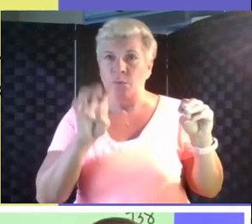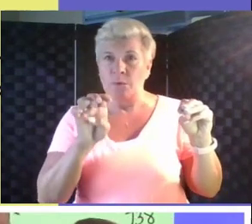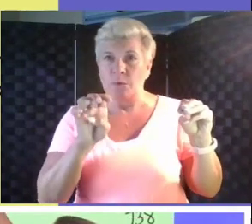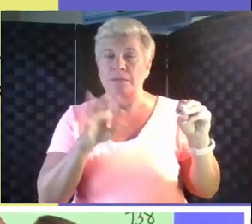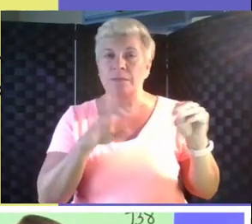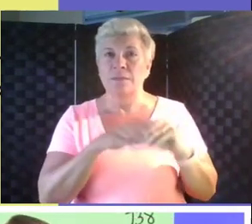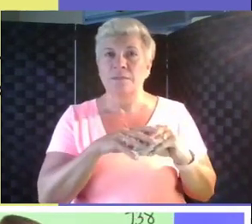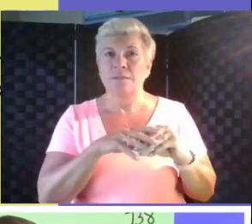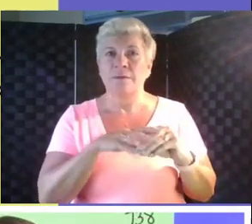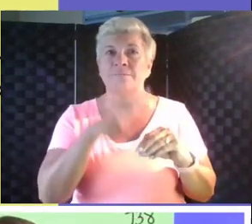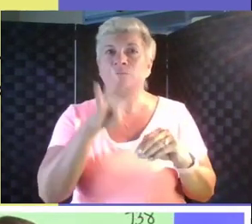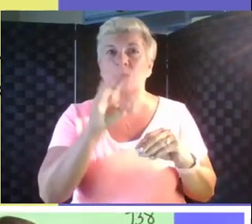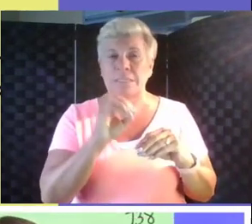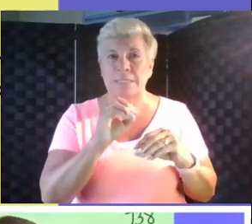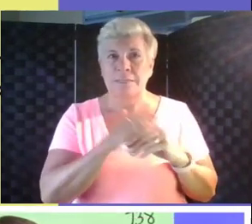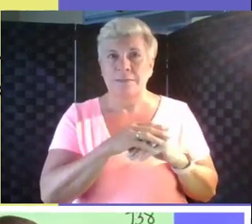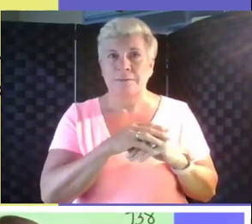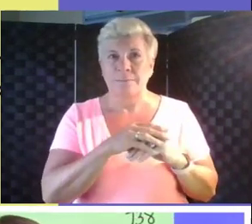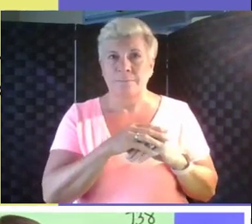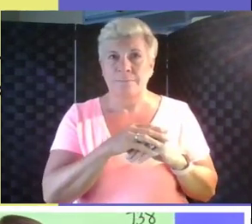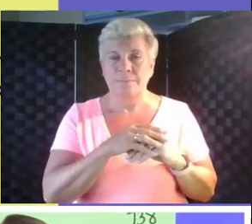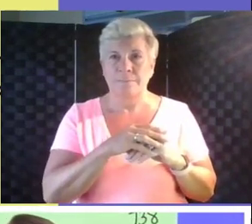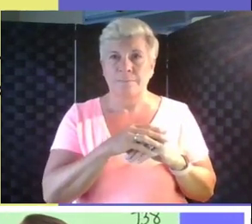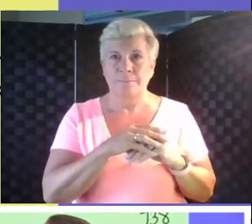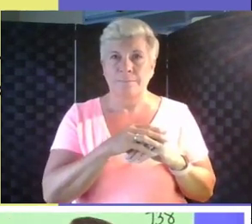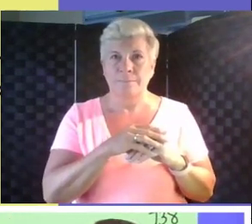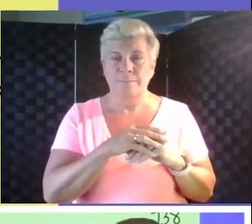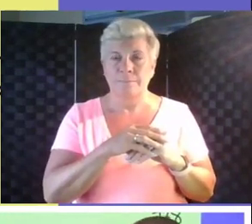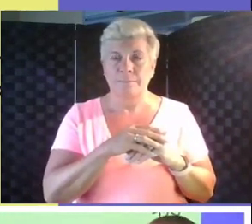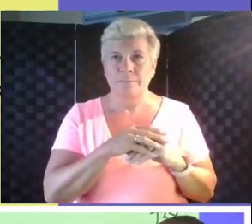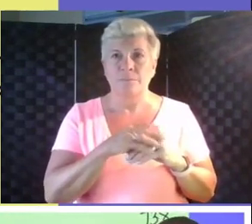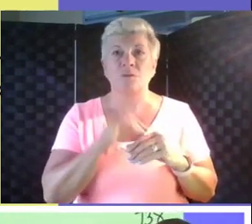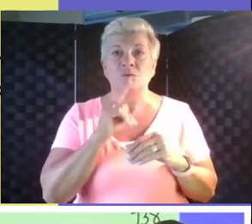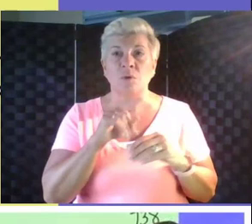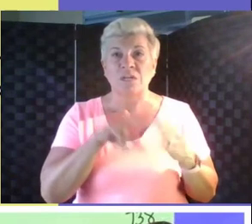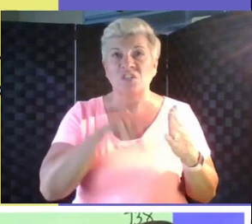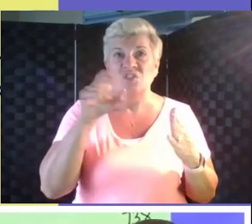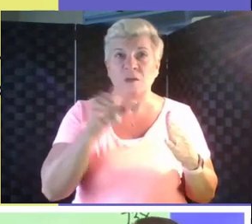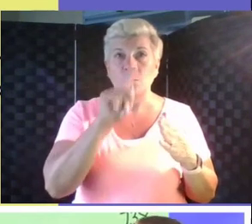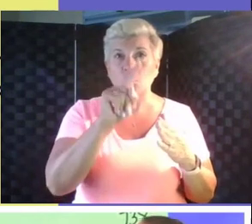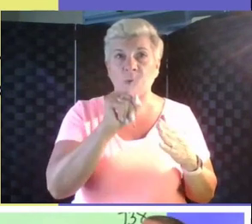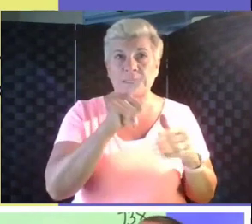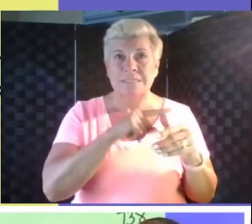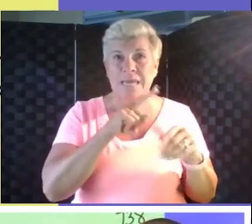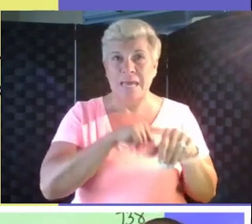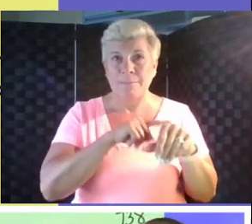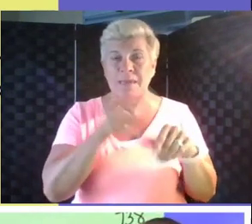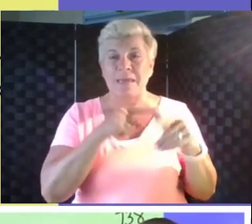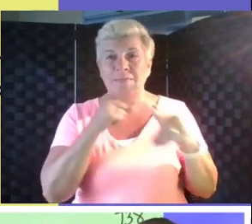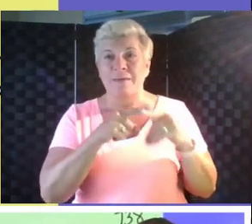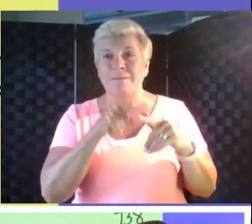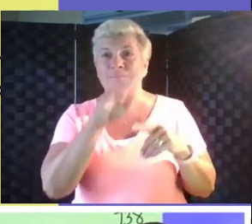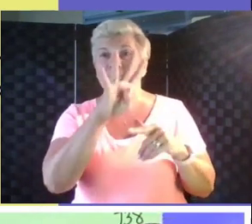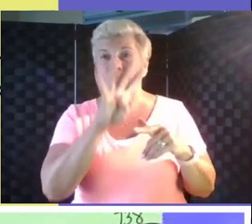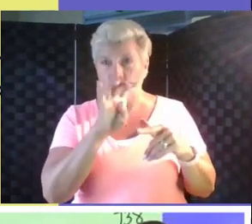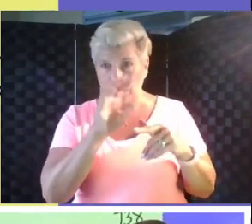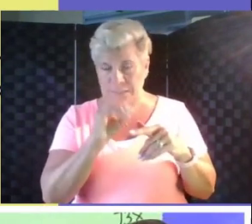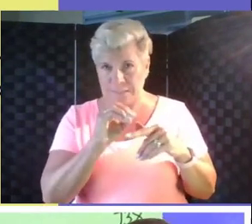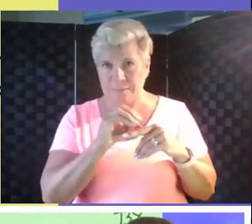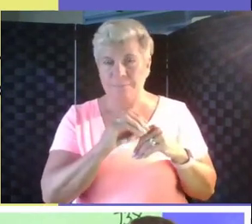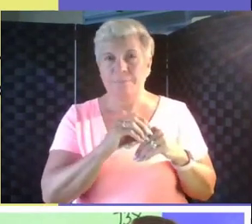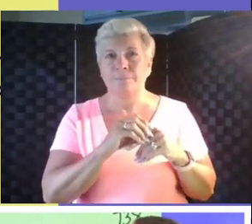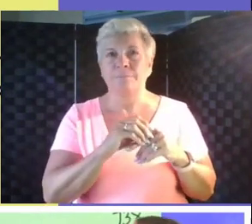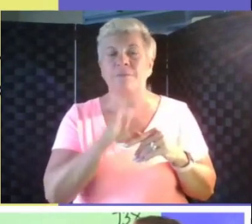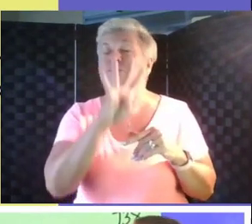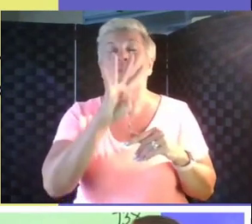400 is 40. So I've jumped one single time and then I've jumped